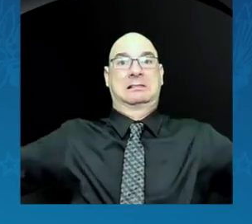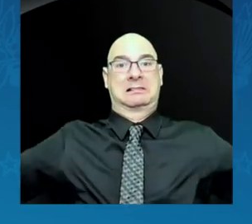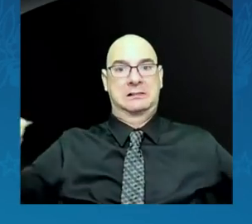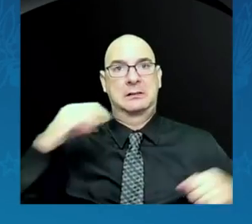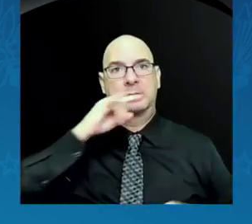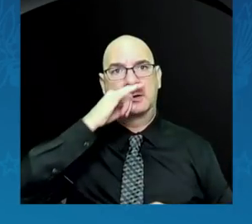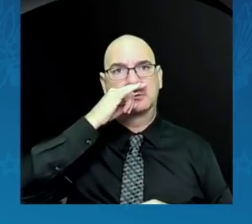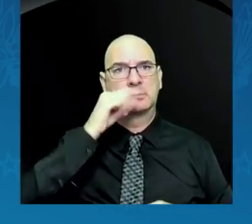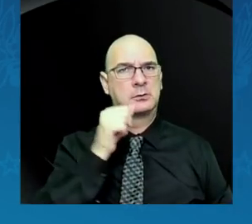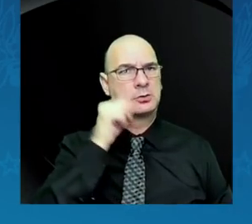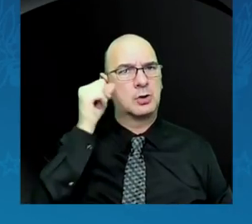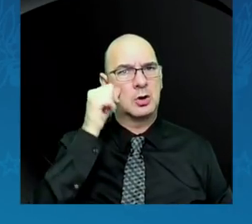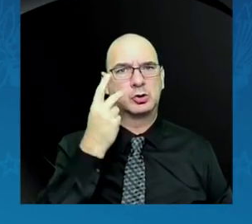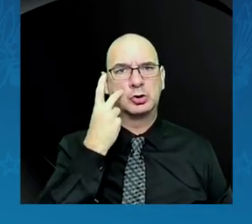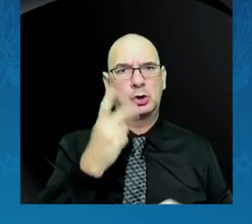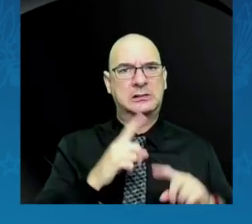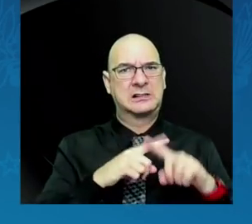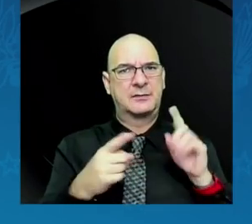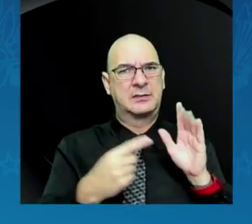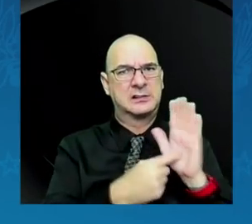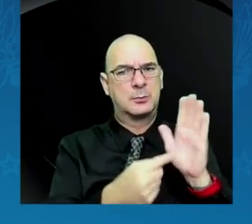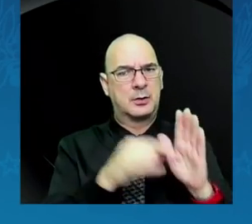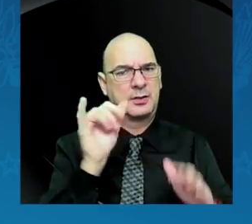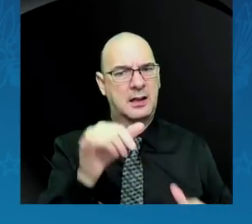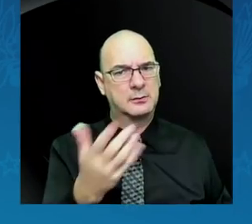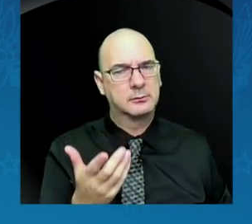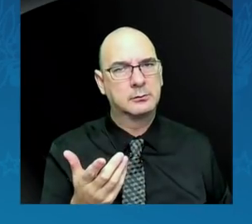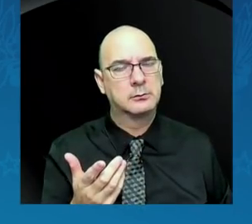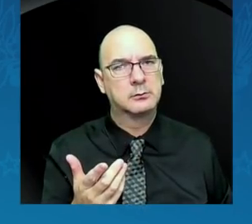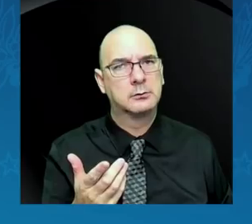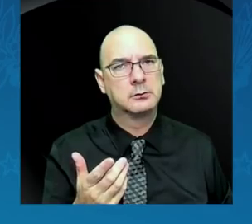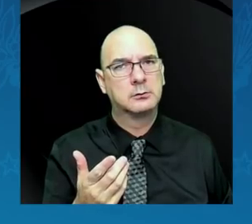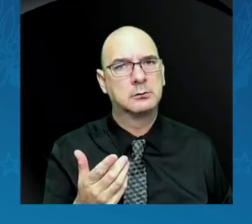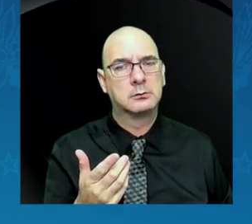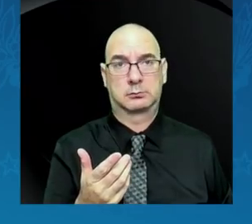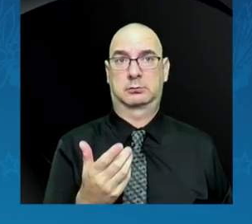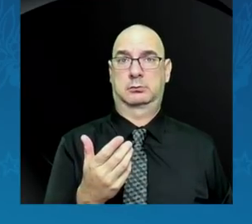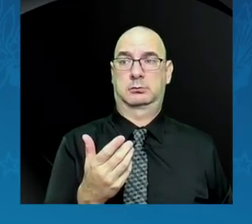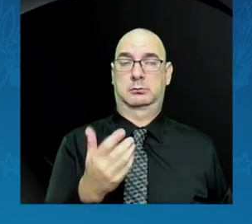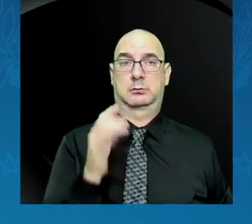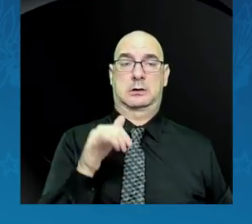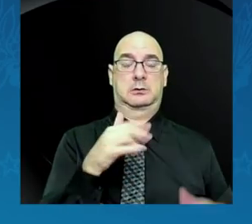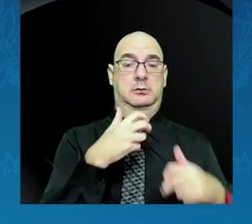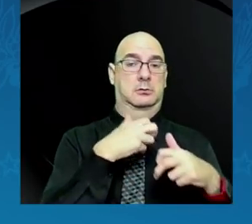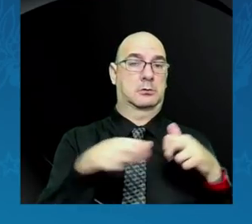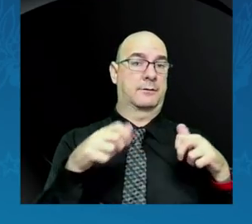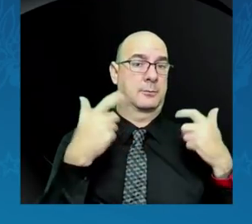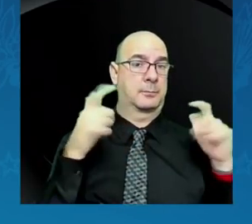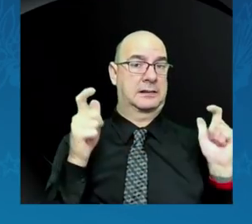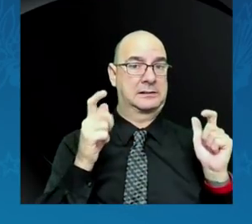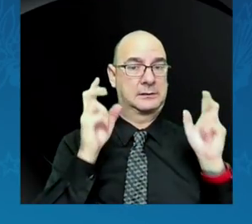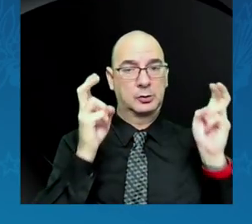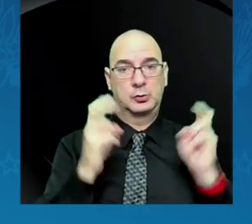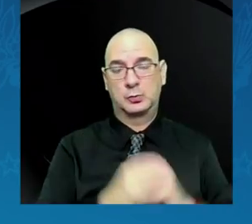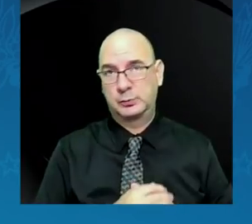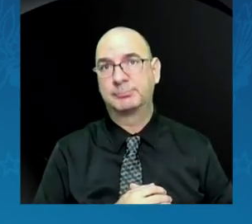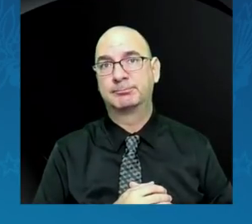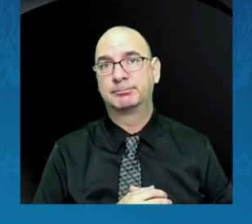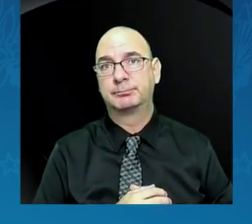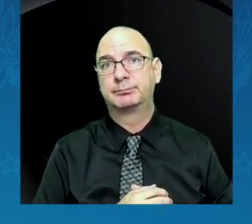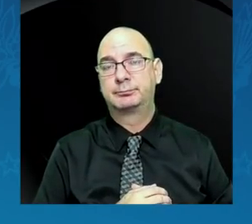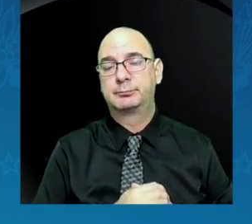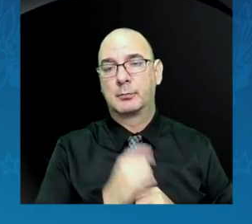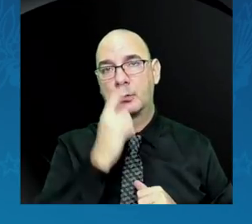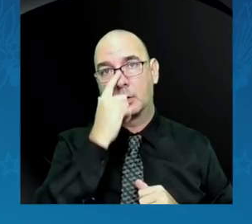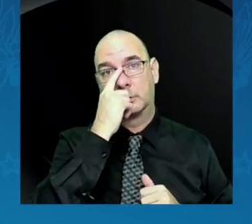example of that, but yeah, it's a big issue. Our next question will come from Jeremy Dimon at CNN.